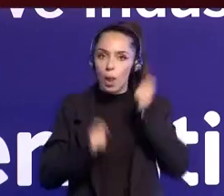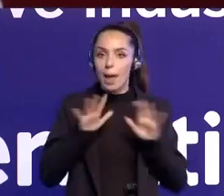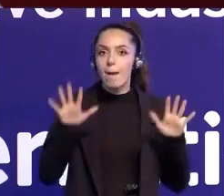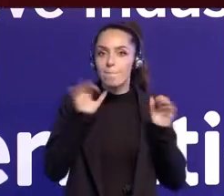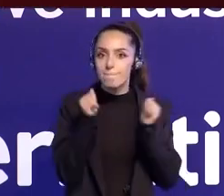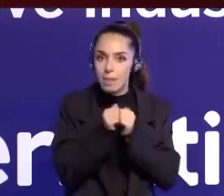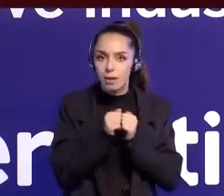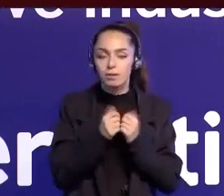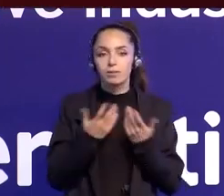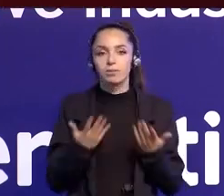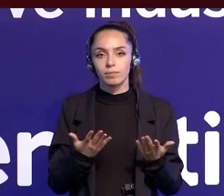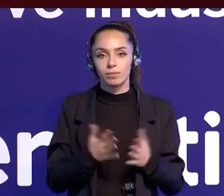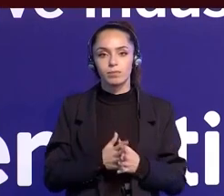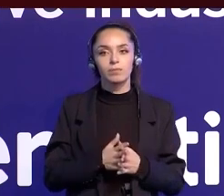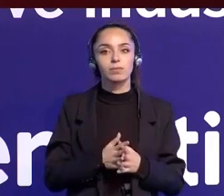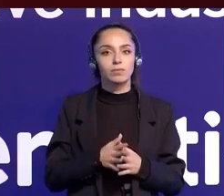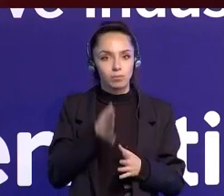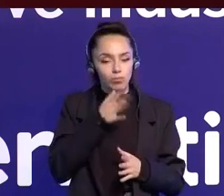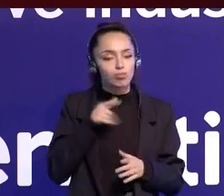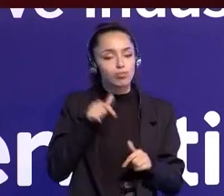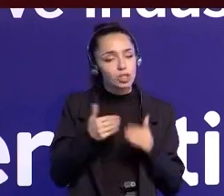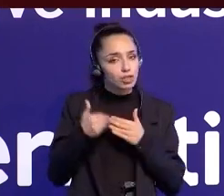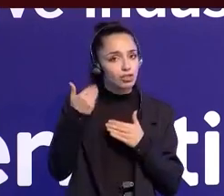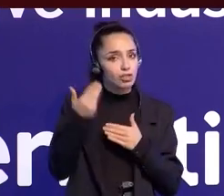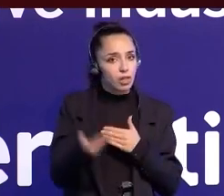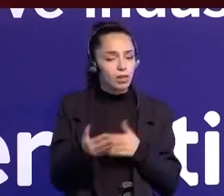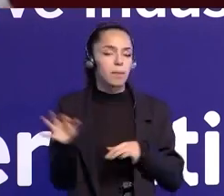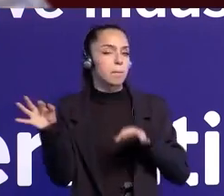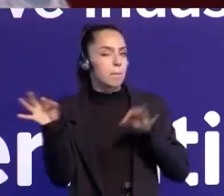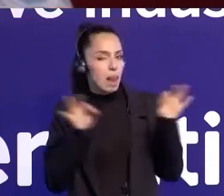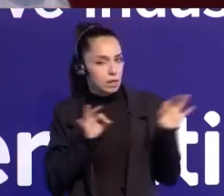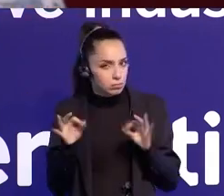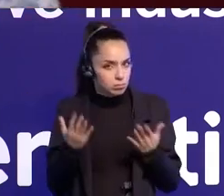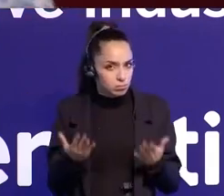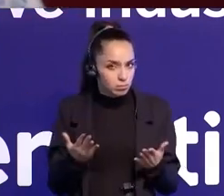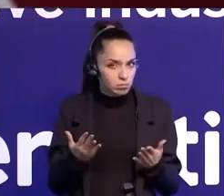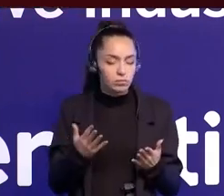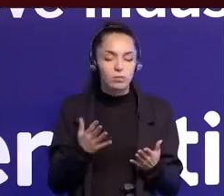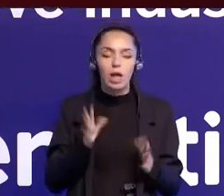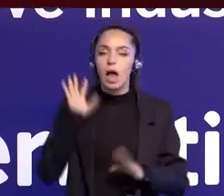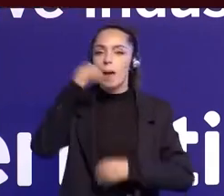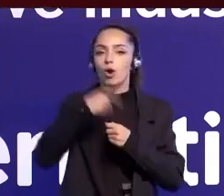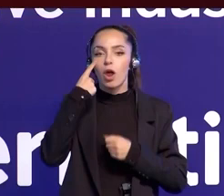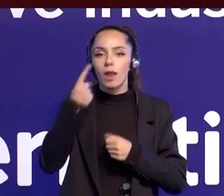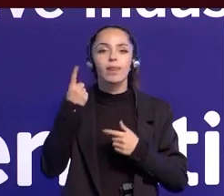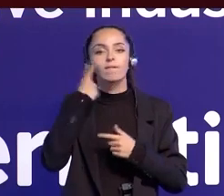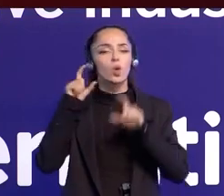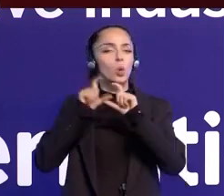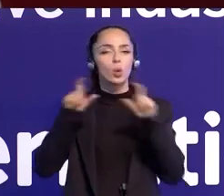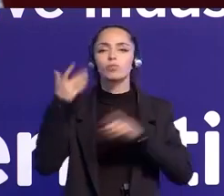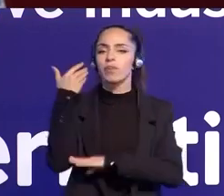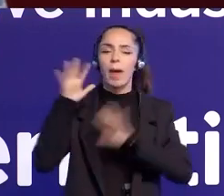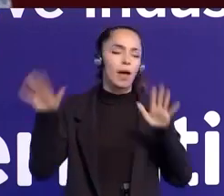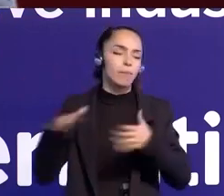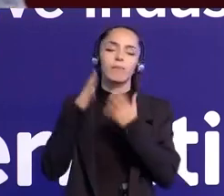capacity building of our institutions. And by institutions, I don't necessarily mean like formal and